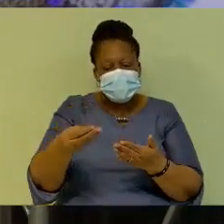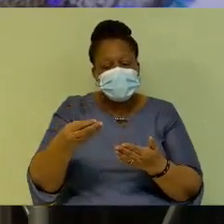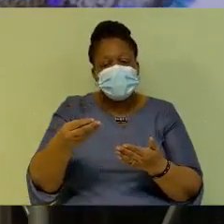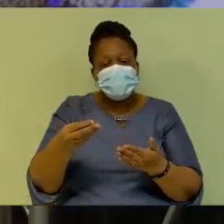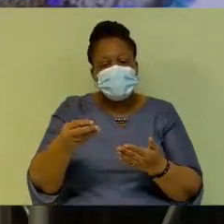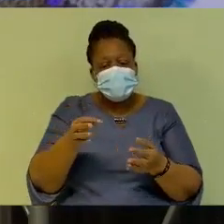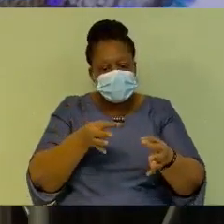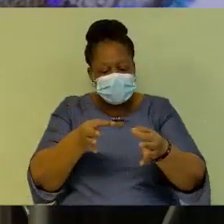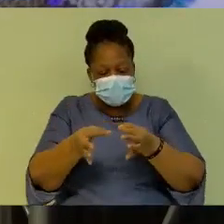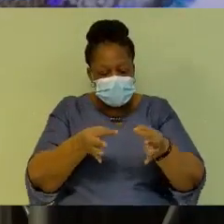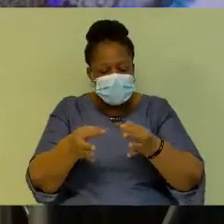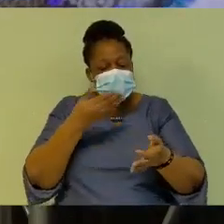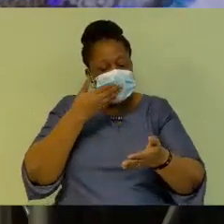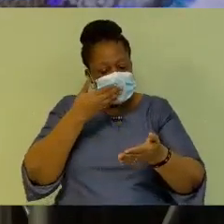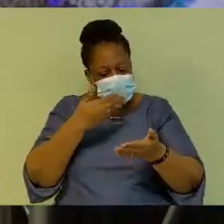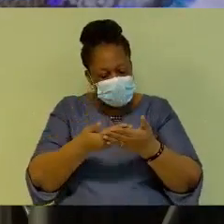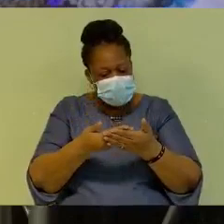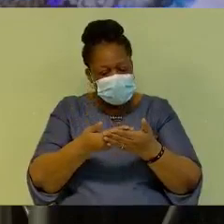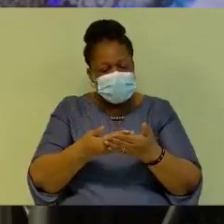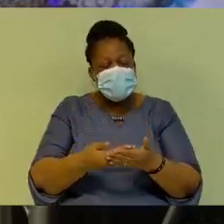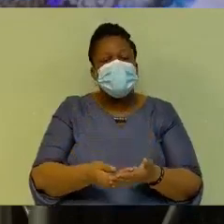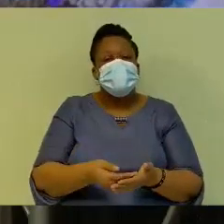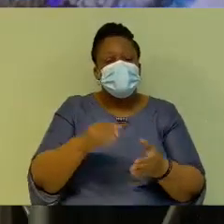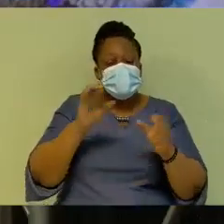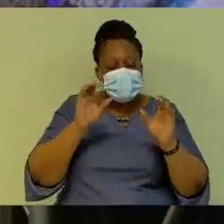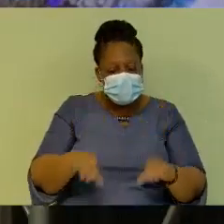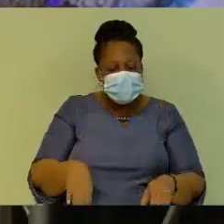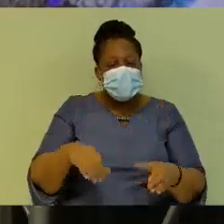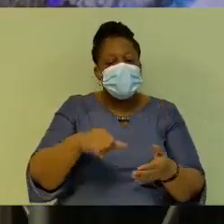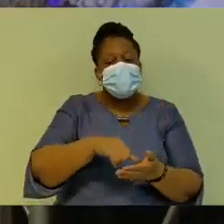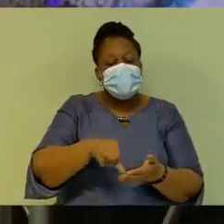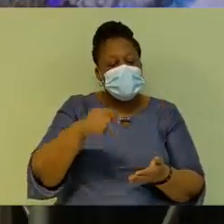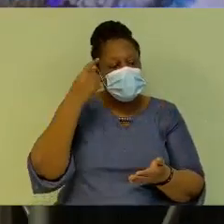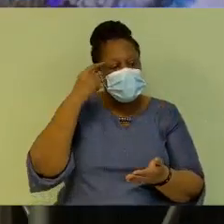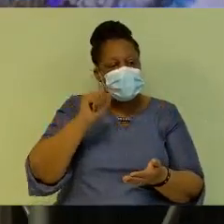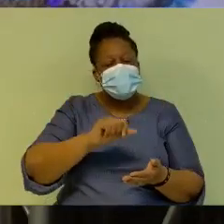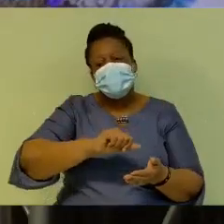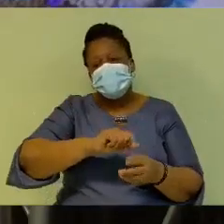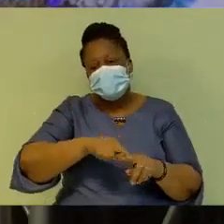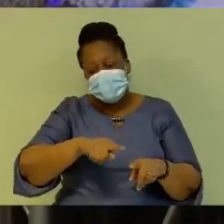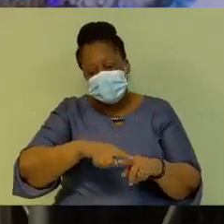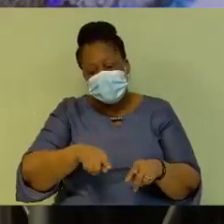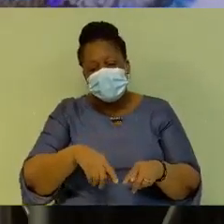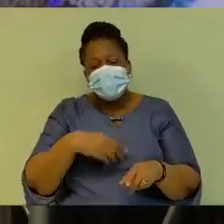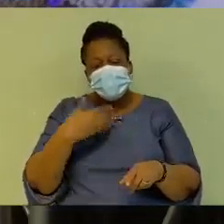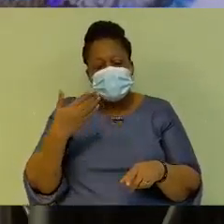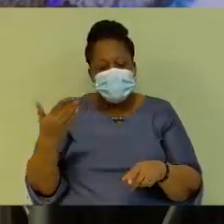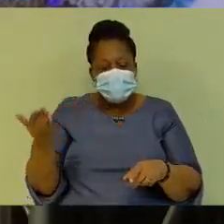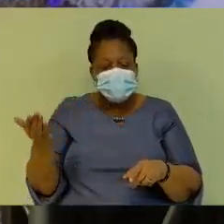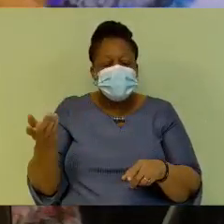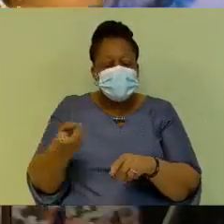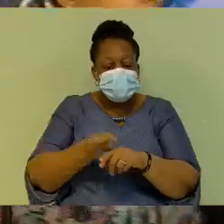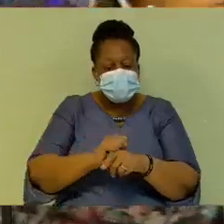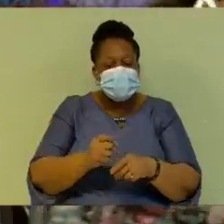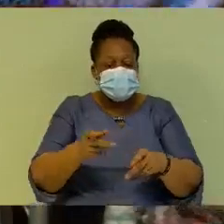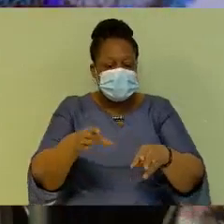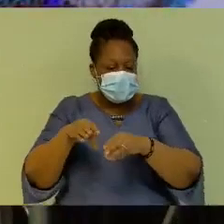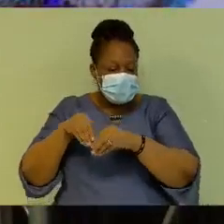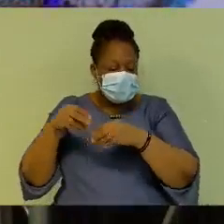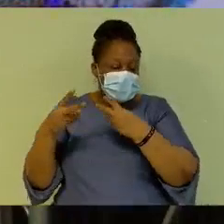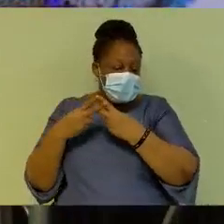quite able to finance at least the initial outlay of the preparation from our reserve funds.